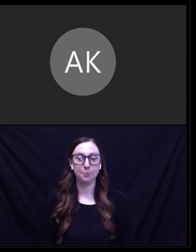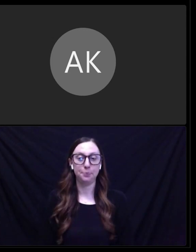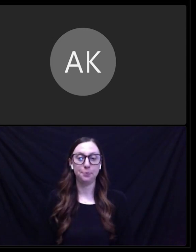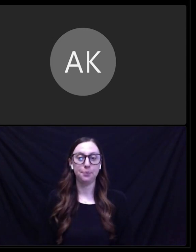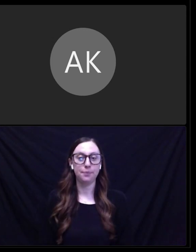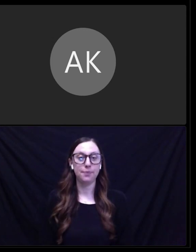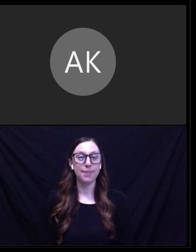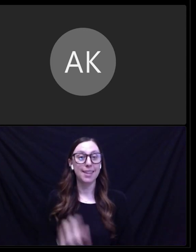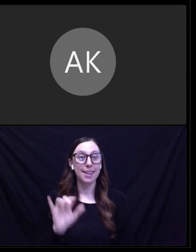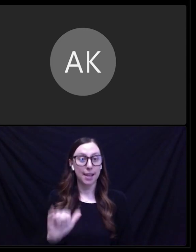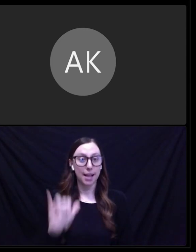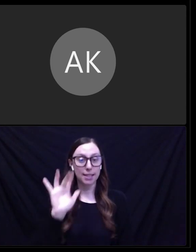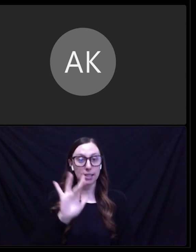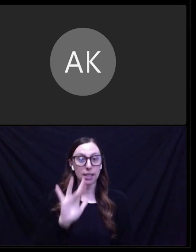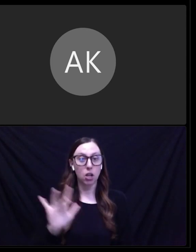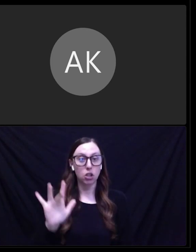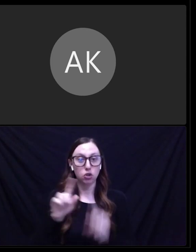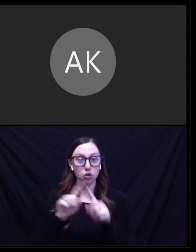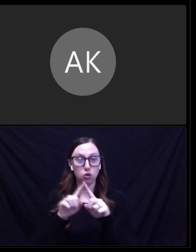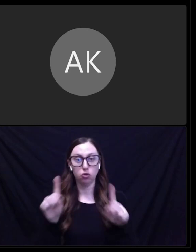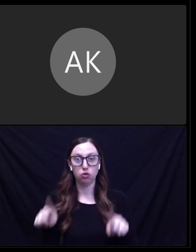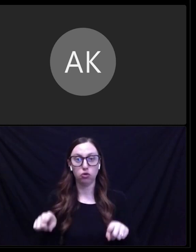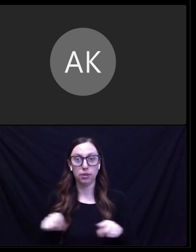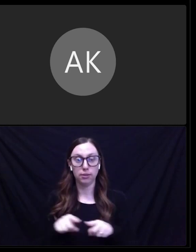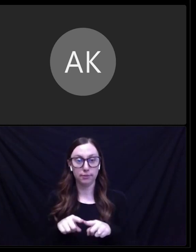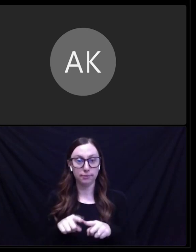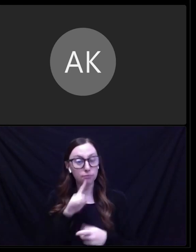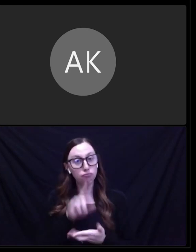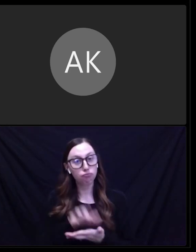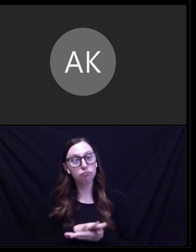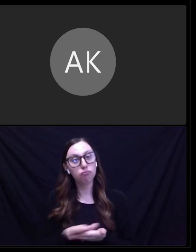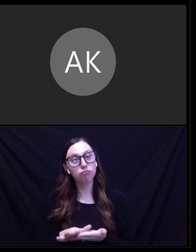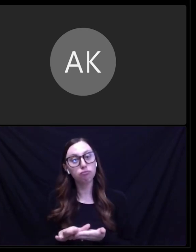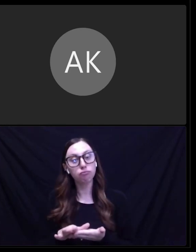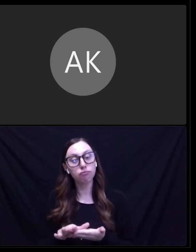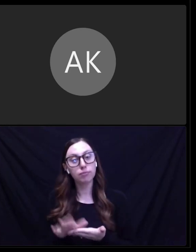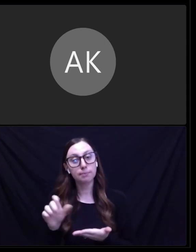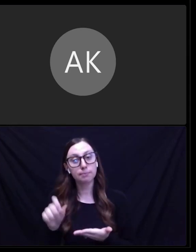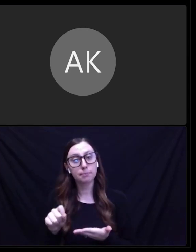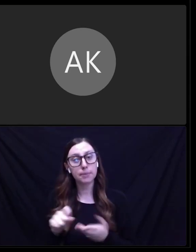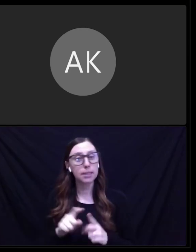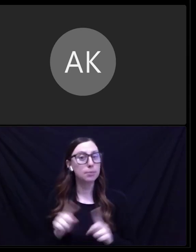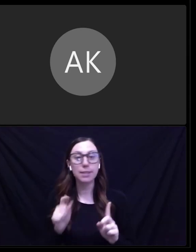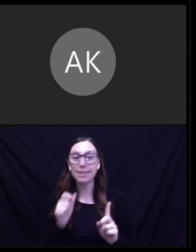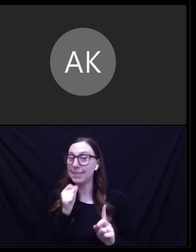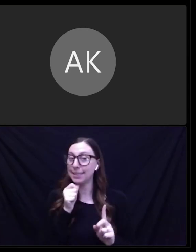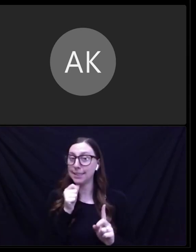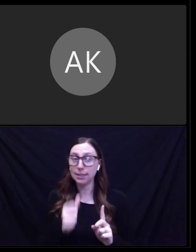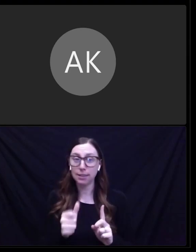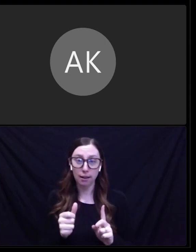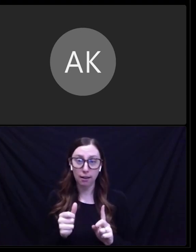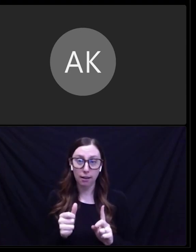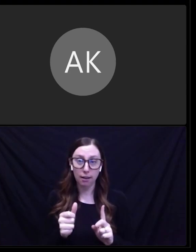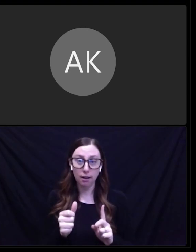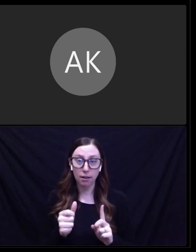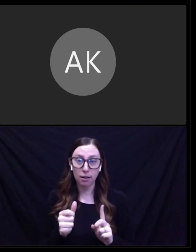That's the touch screen. While it is very nice, it is not